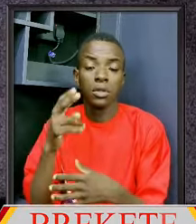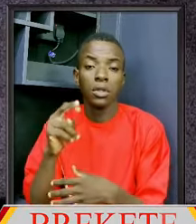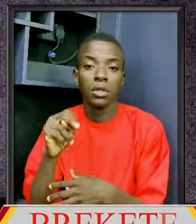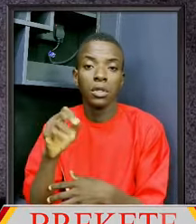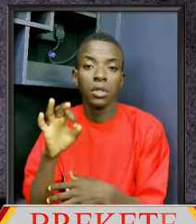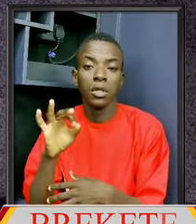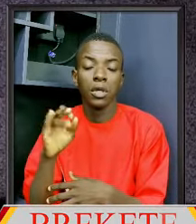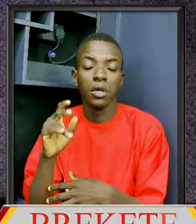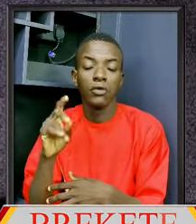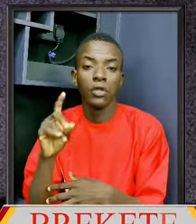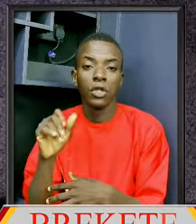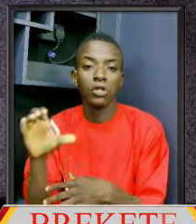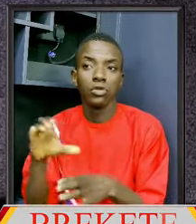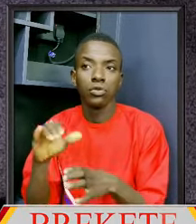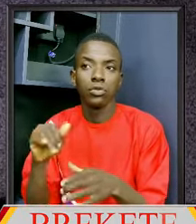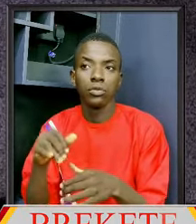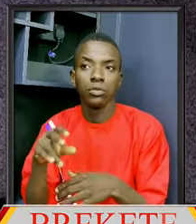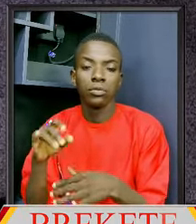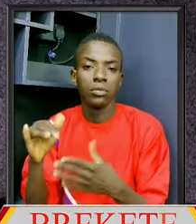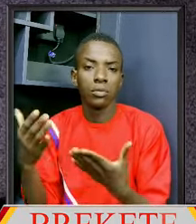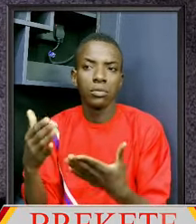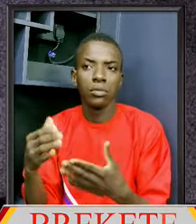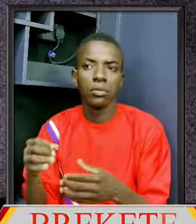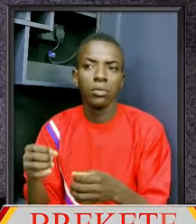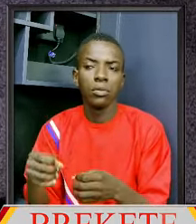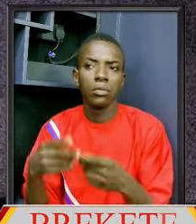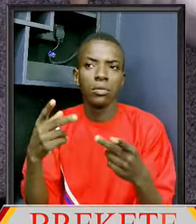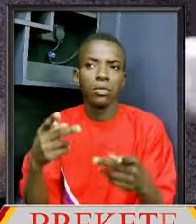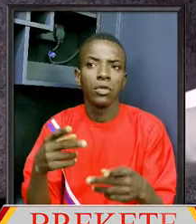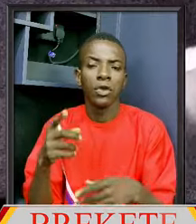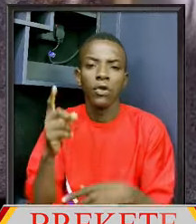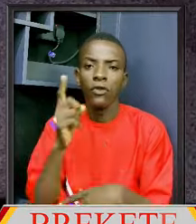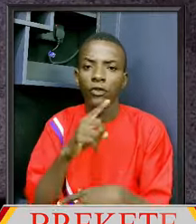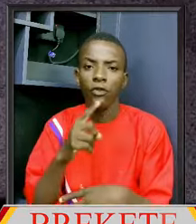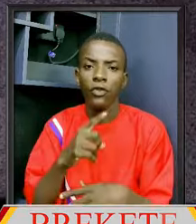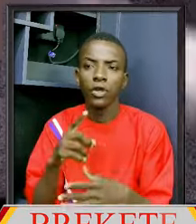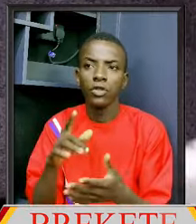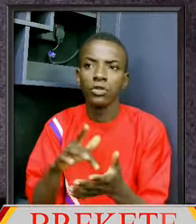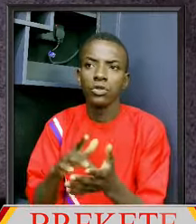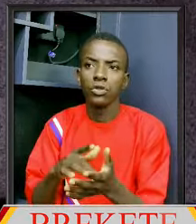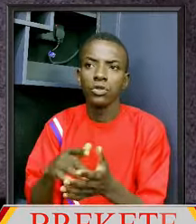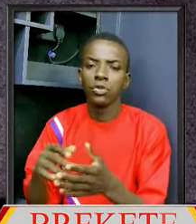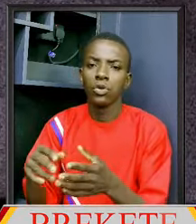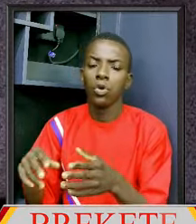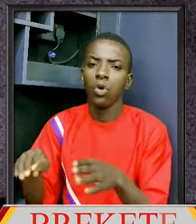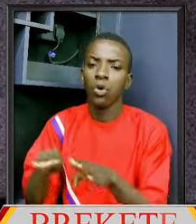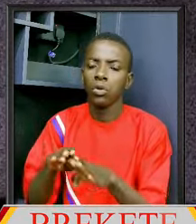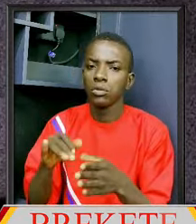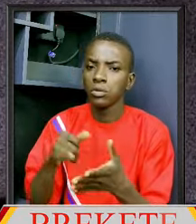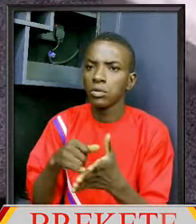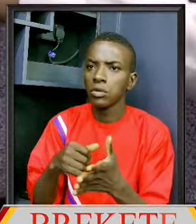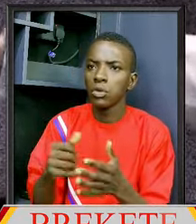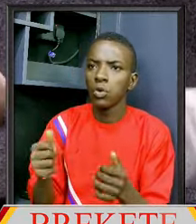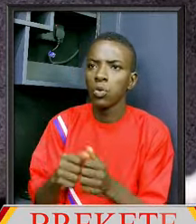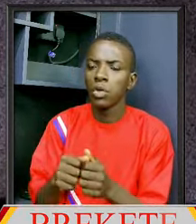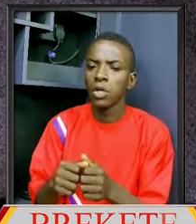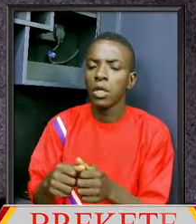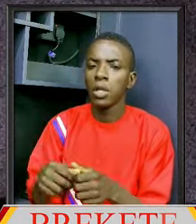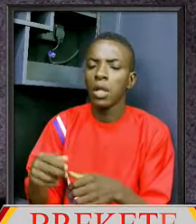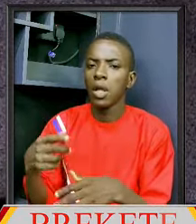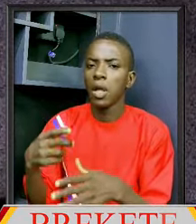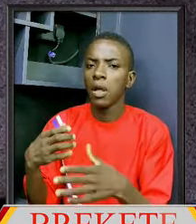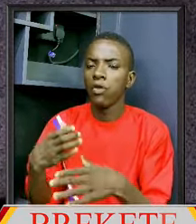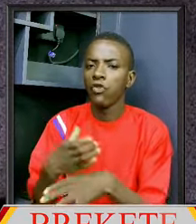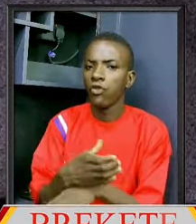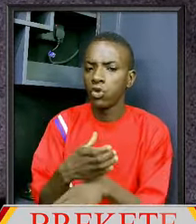do. NAFDAC will go where they do produce fake drugs. Yes. They go shut them down. Mm. With their task force.